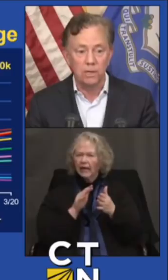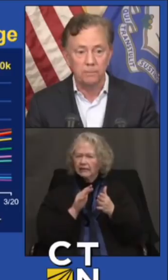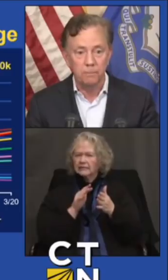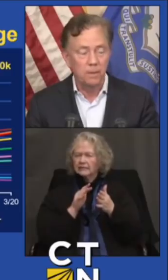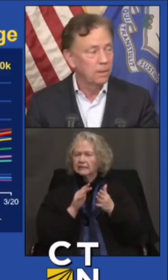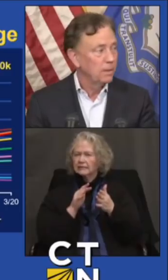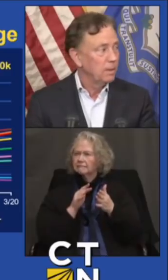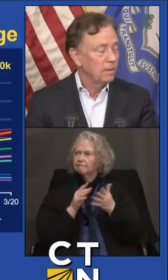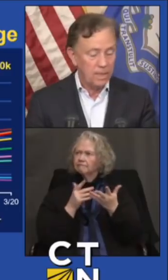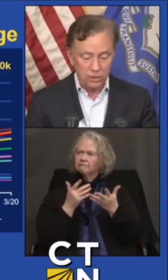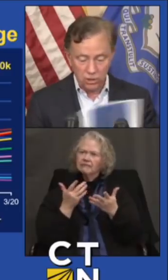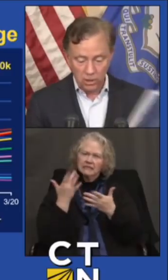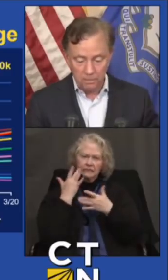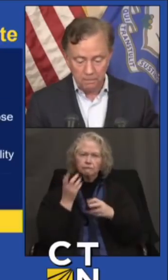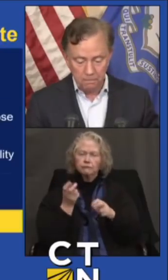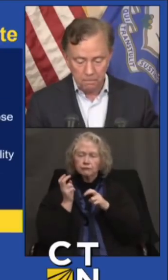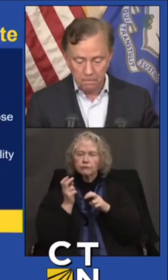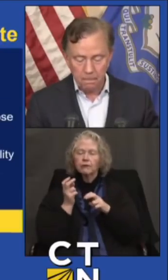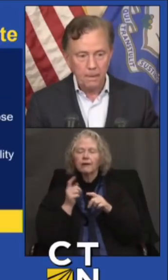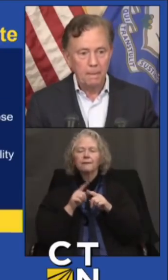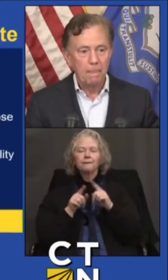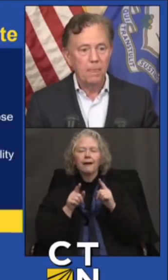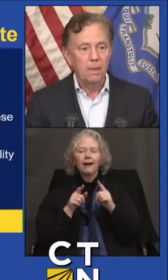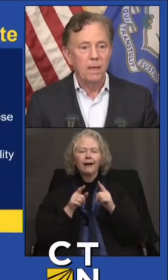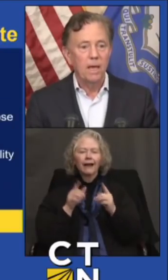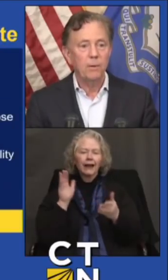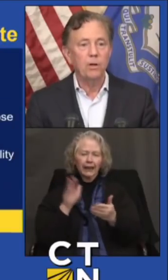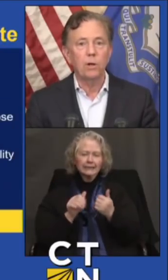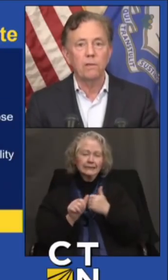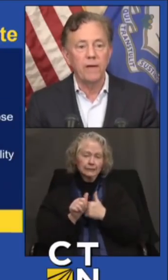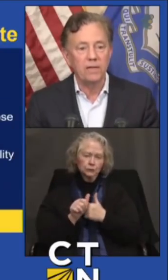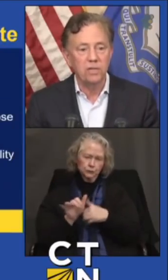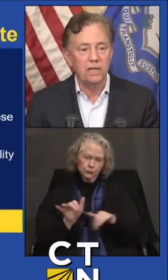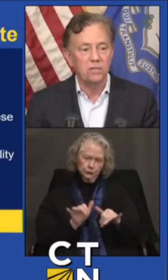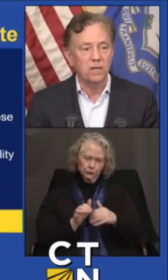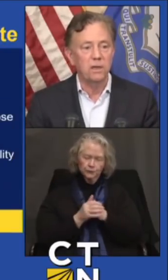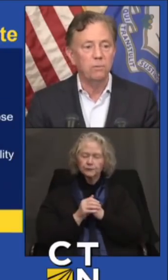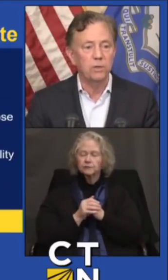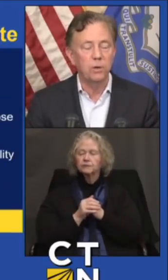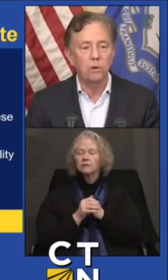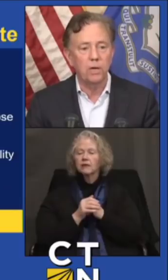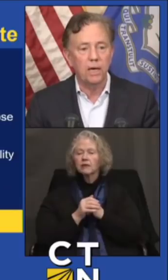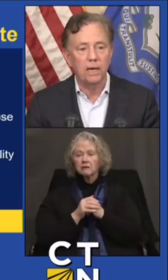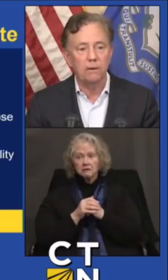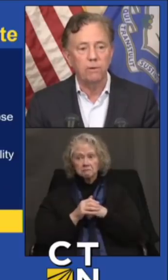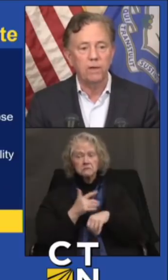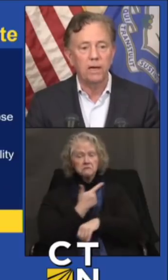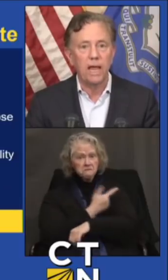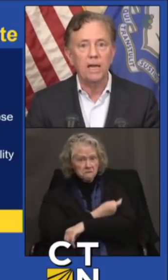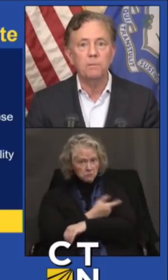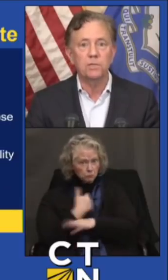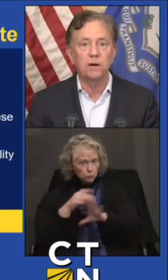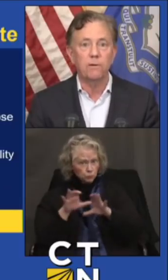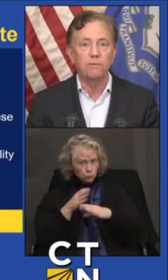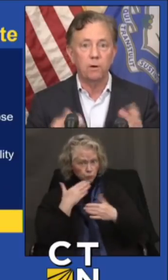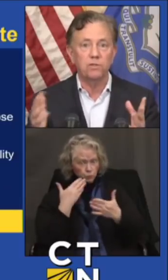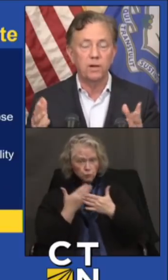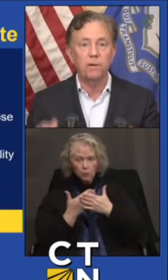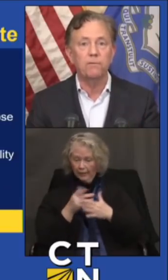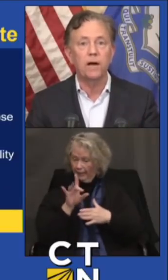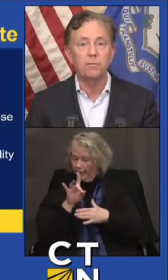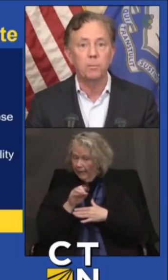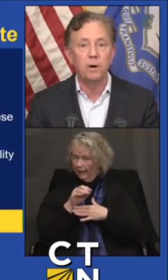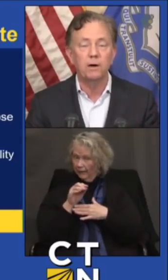as well. Next chart. How are we doing on the vaccines? I think we're doing okay. We've got 80% of our